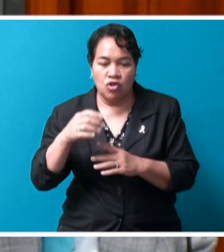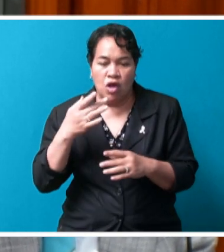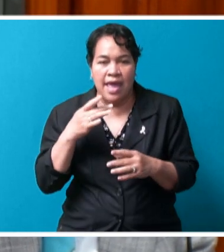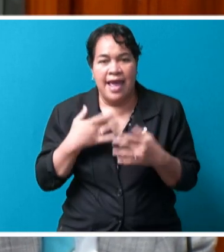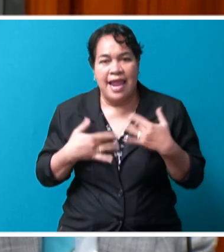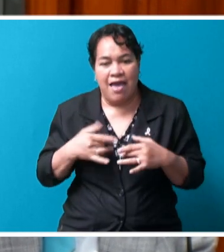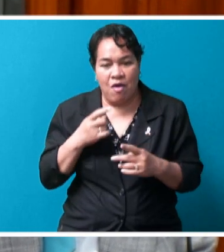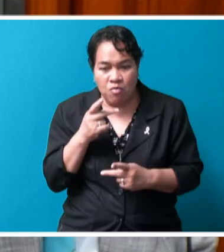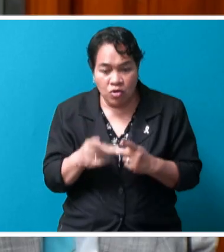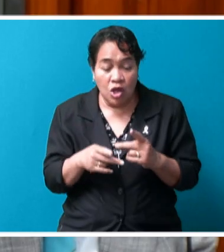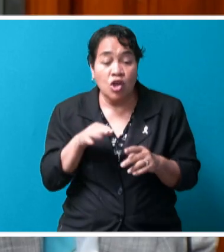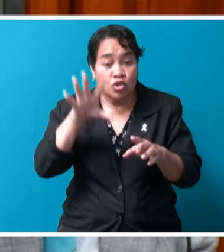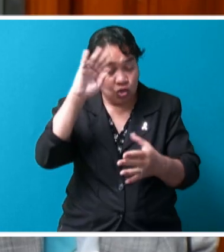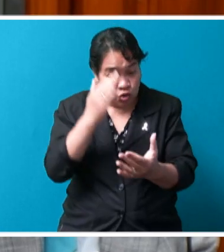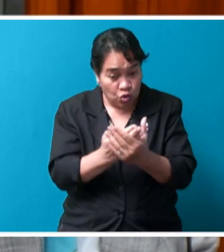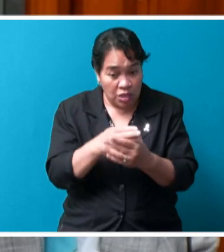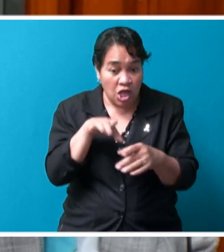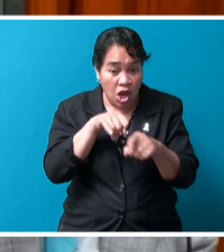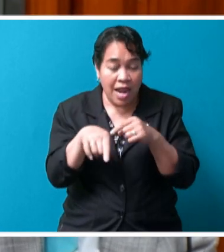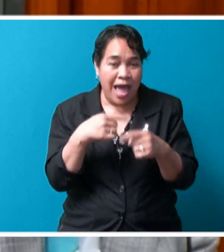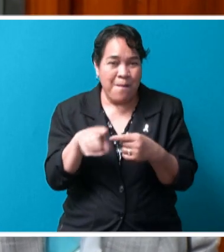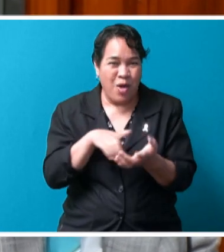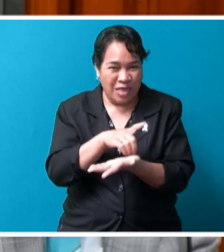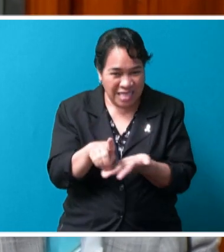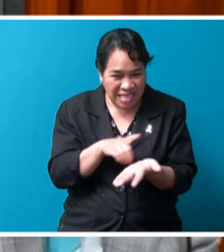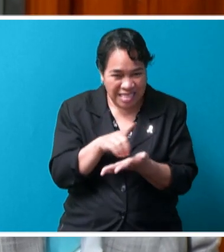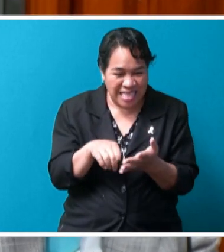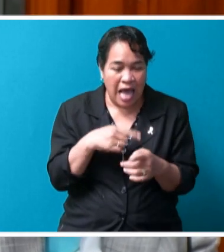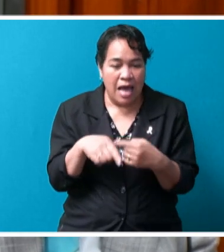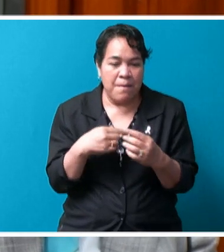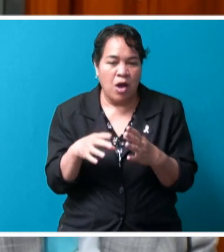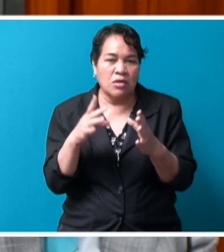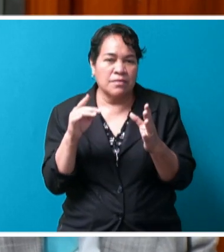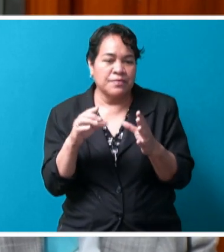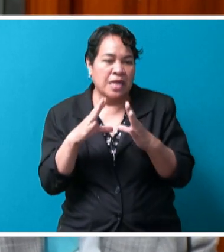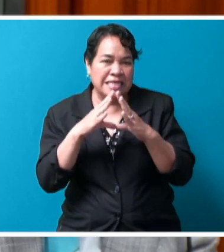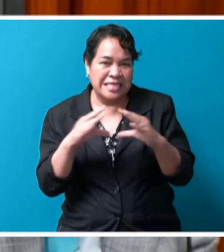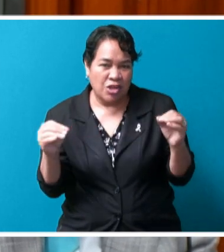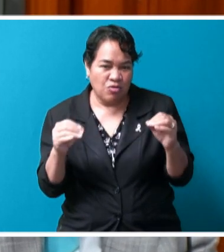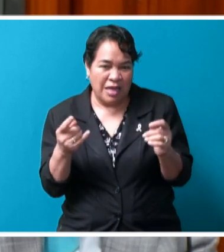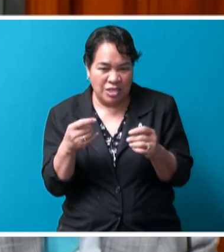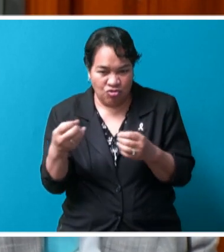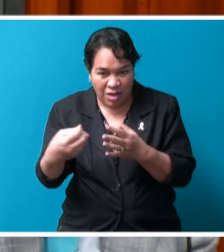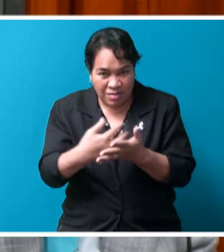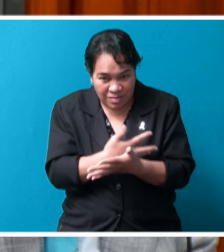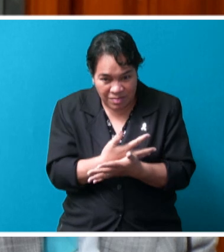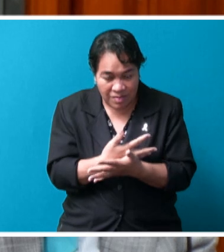where students learn about diseases, including sexually transmitted infections and their impact on human